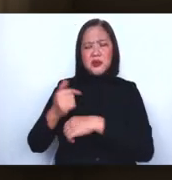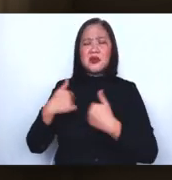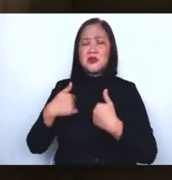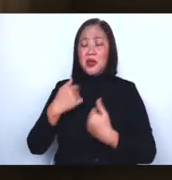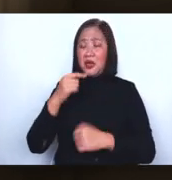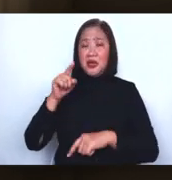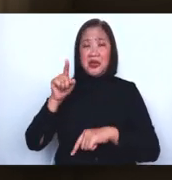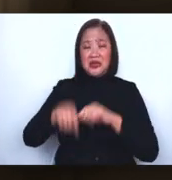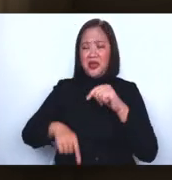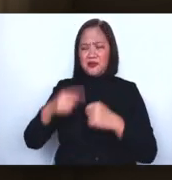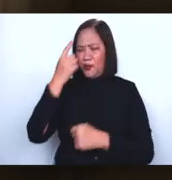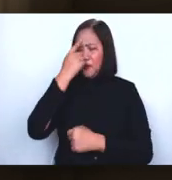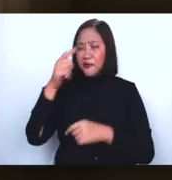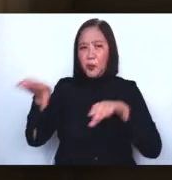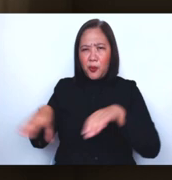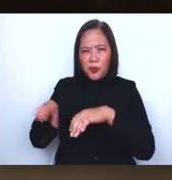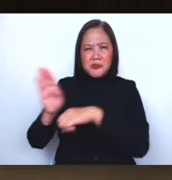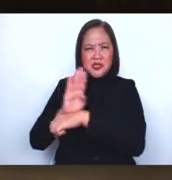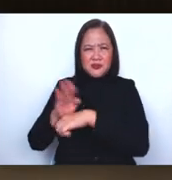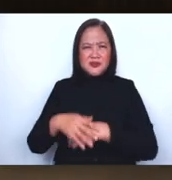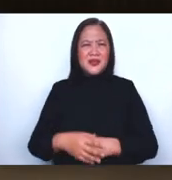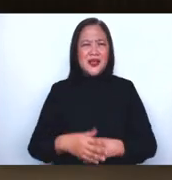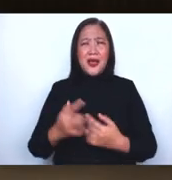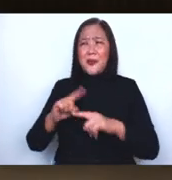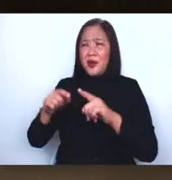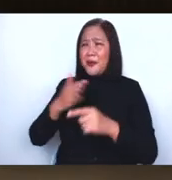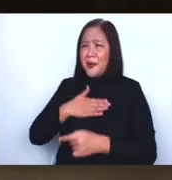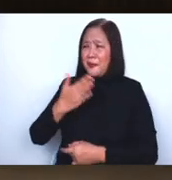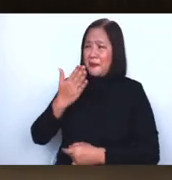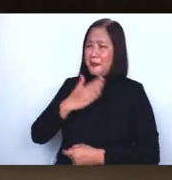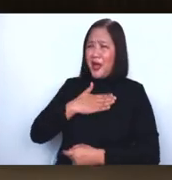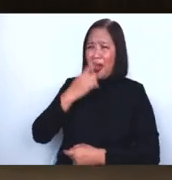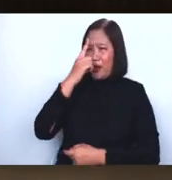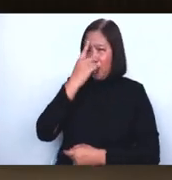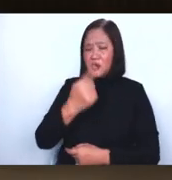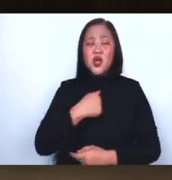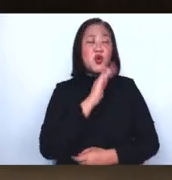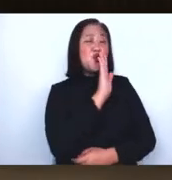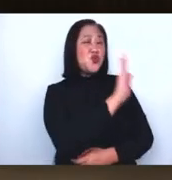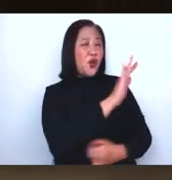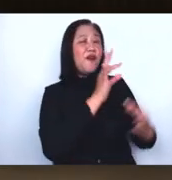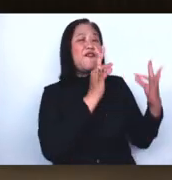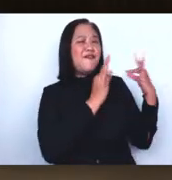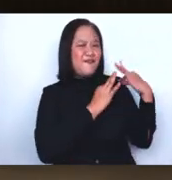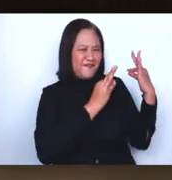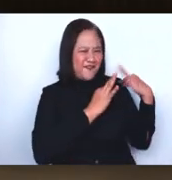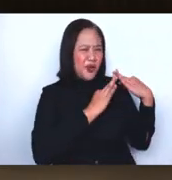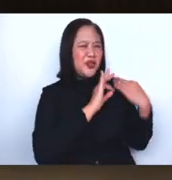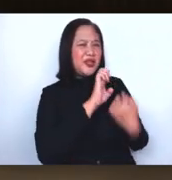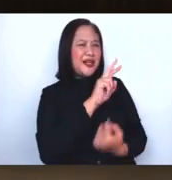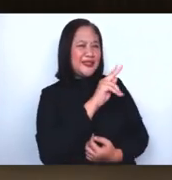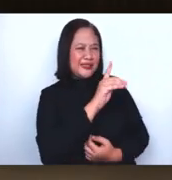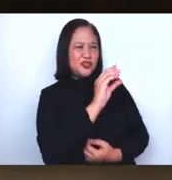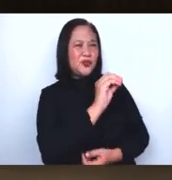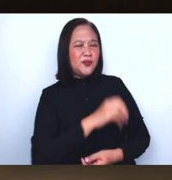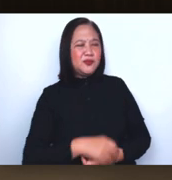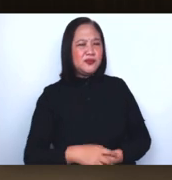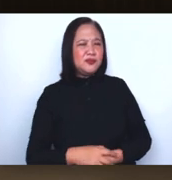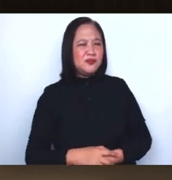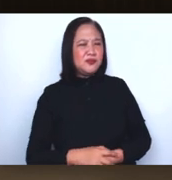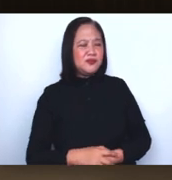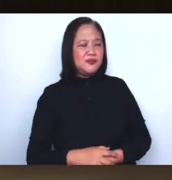person can get lonely when he's working. What about my loneliness? That's of your making, Ernesto.